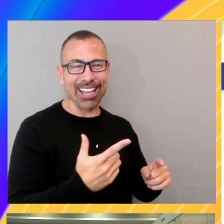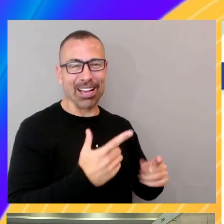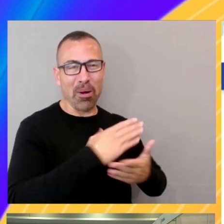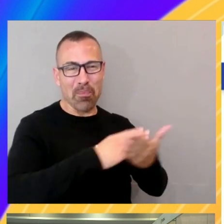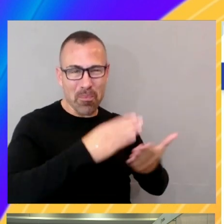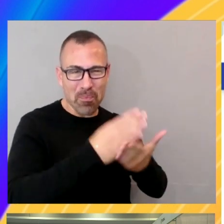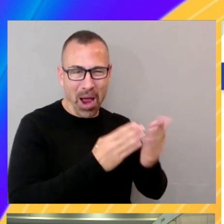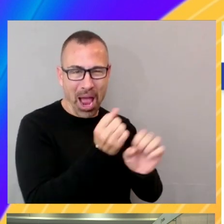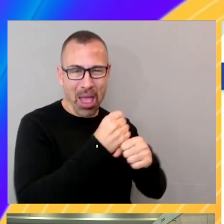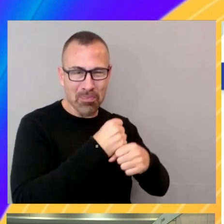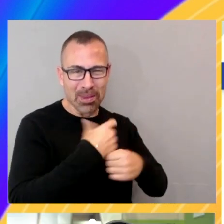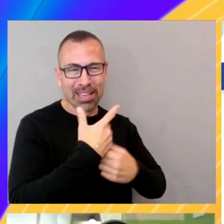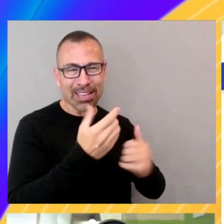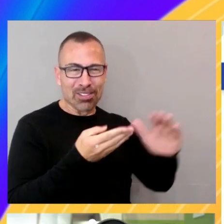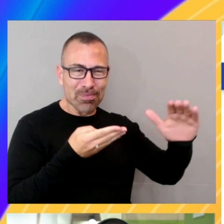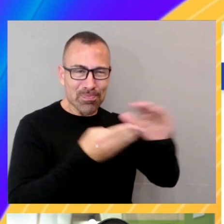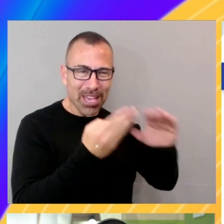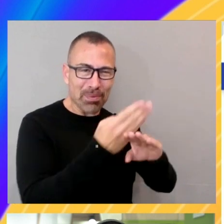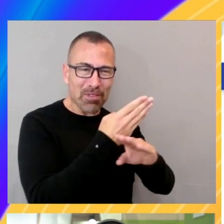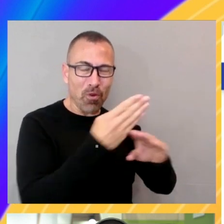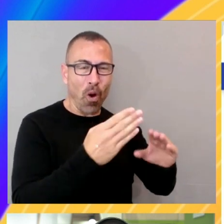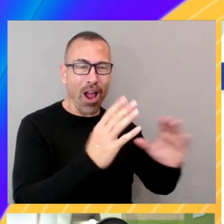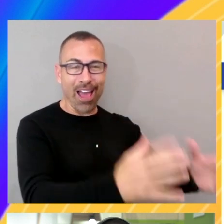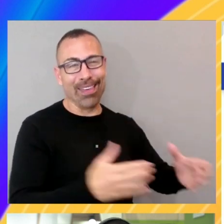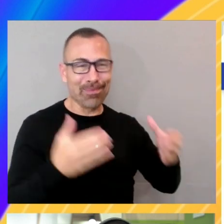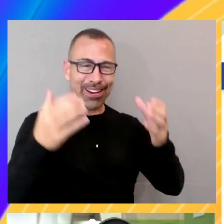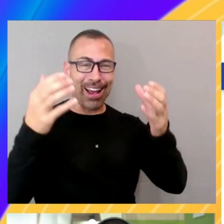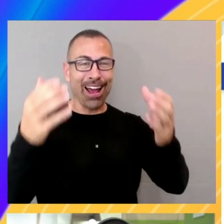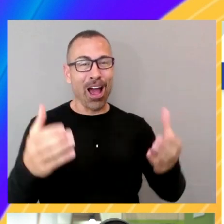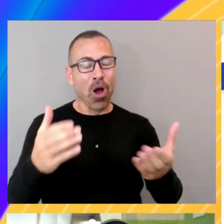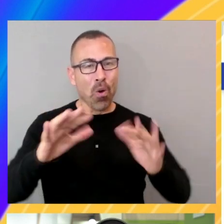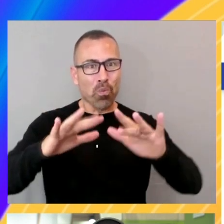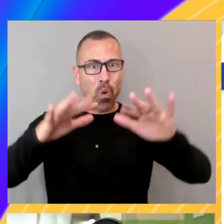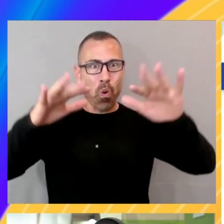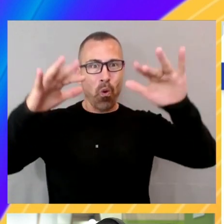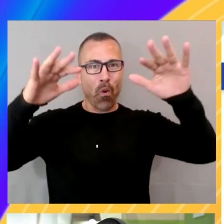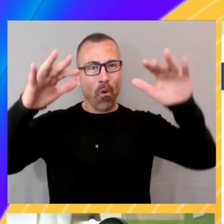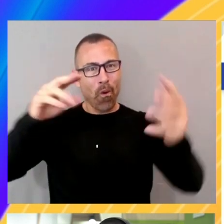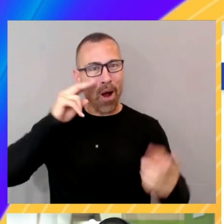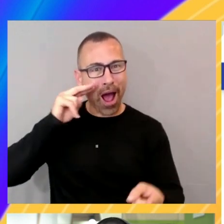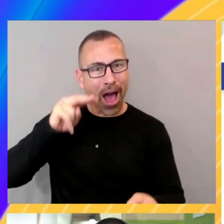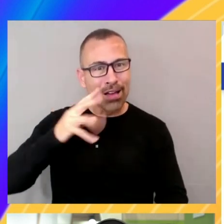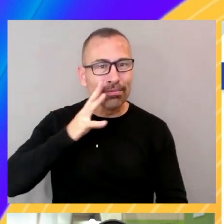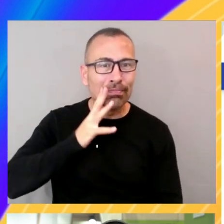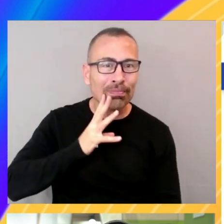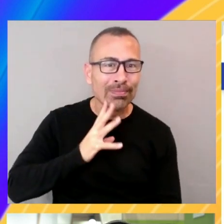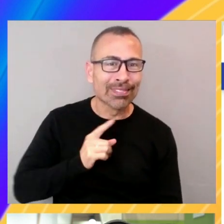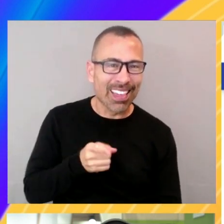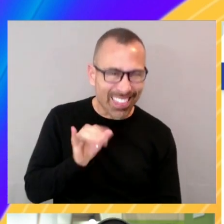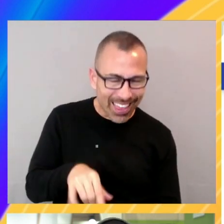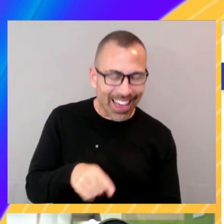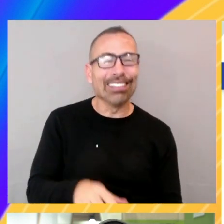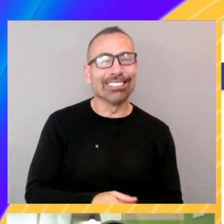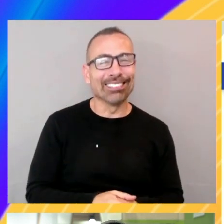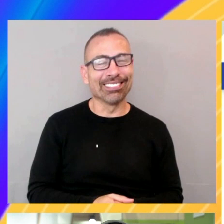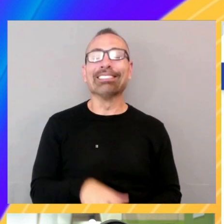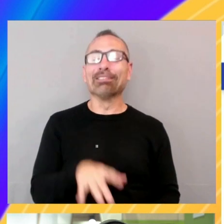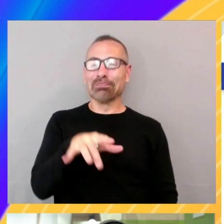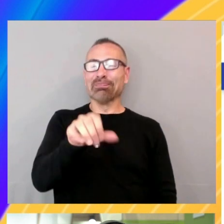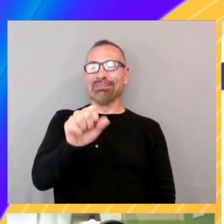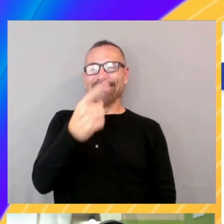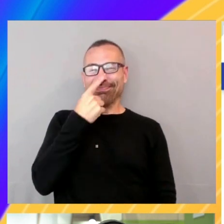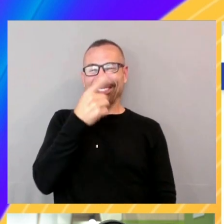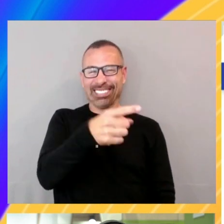some people do. But yeah, I wanted to just kind of get into like the meat of this, to use a cooking show